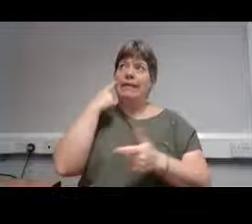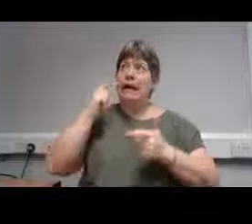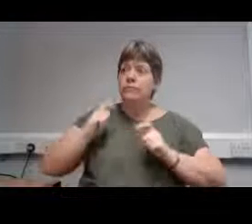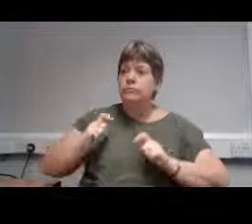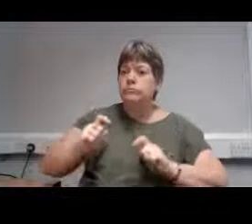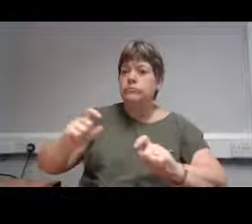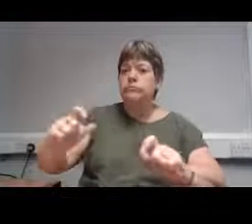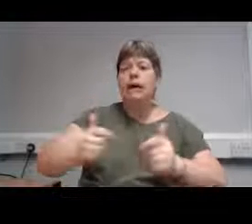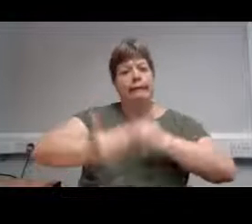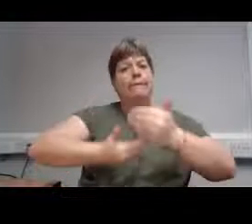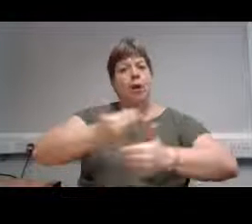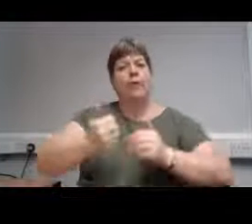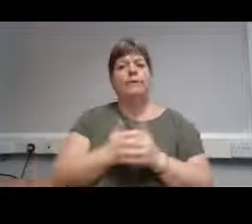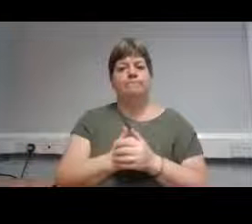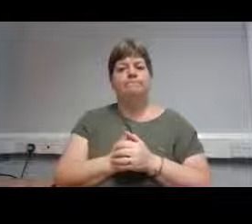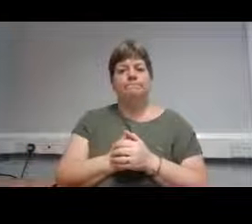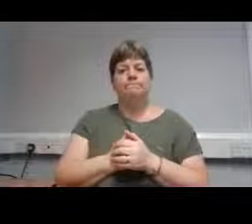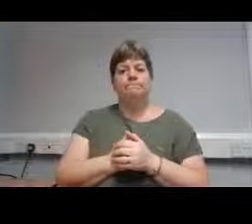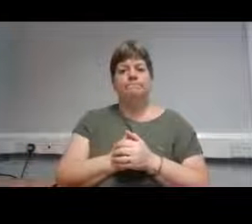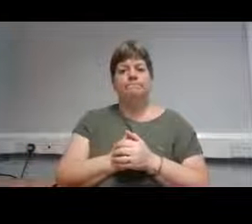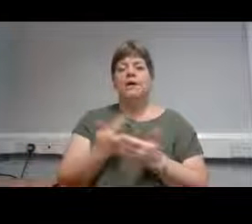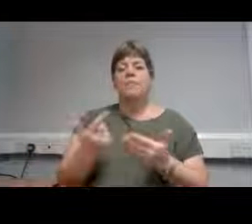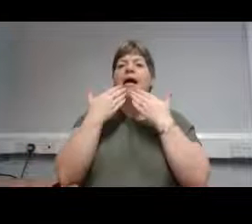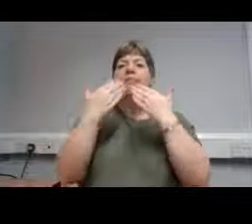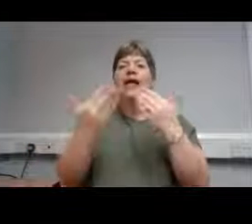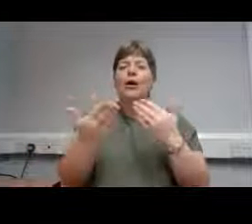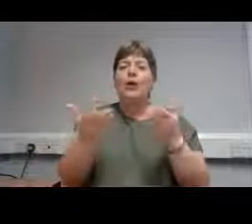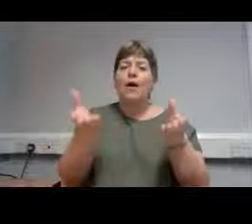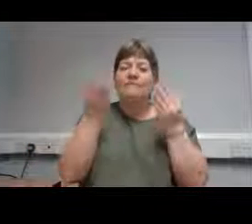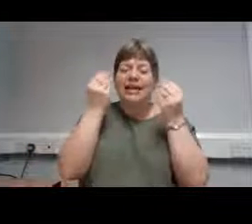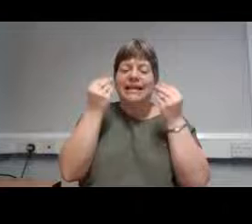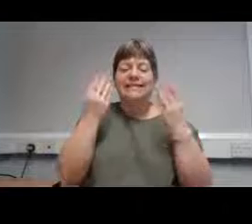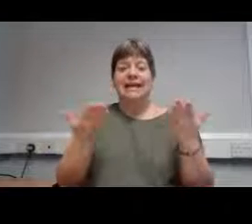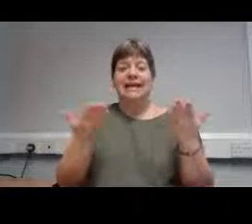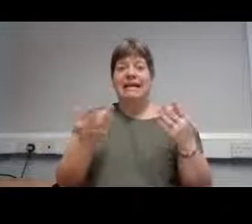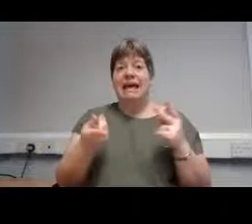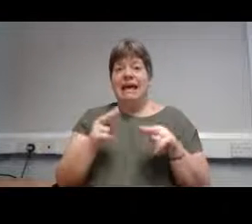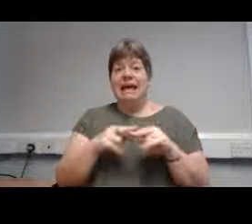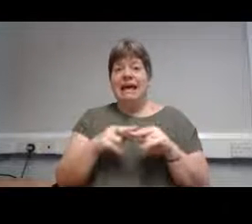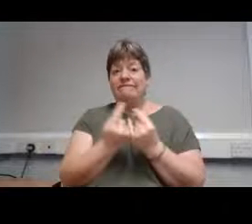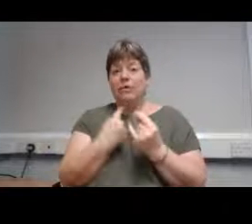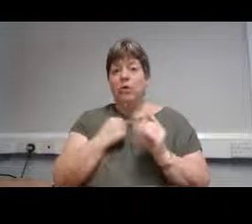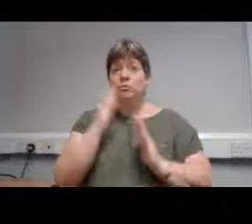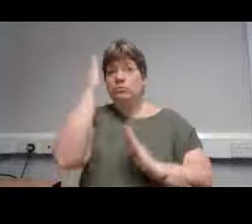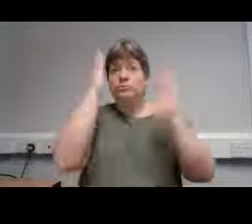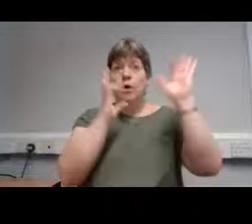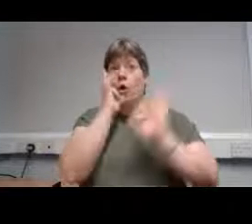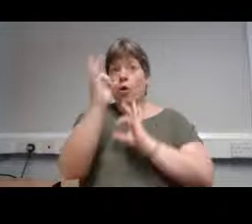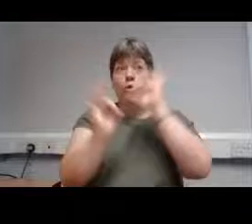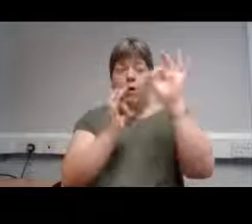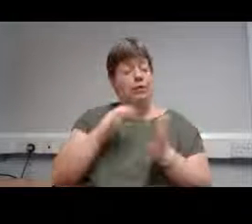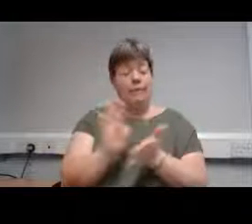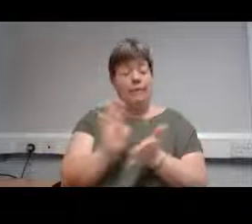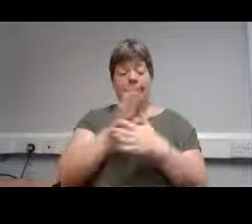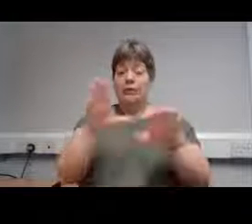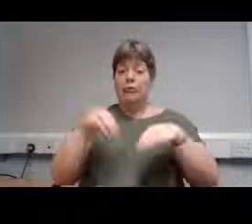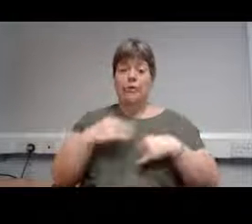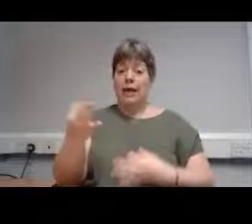keep this on the agenda. But thank you for listening, everybody. And if anybody would like to ask any questions, I'm quite happy to take